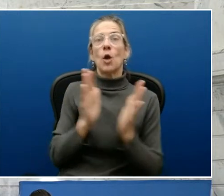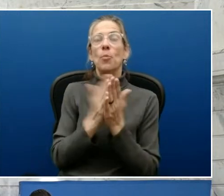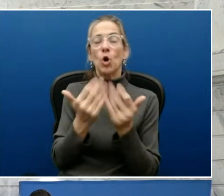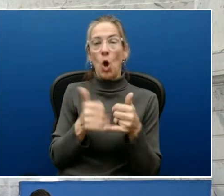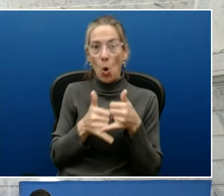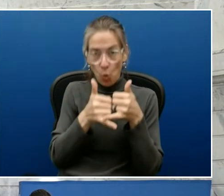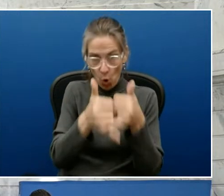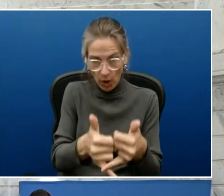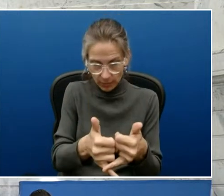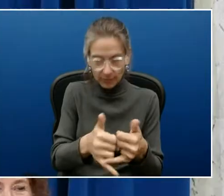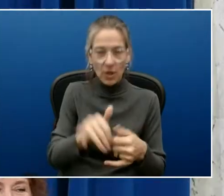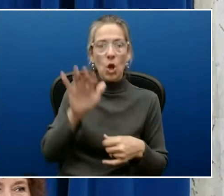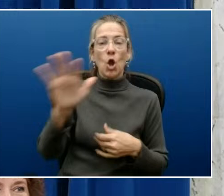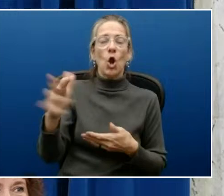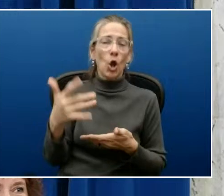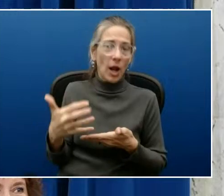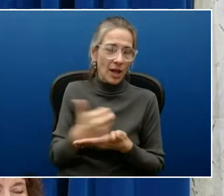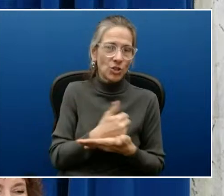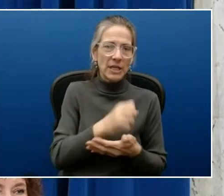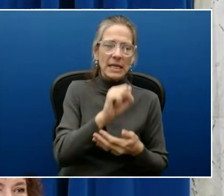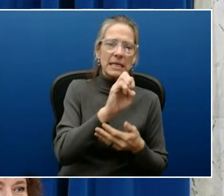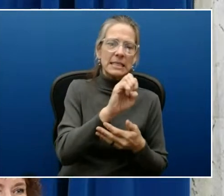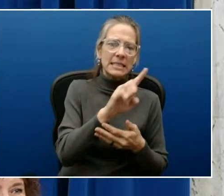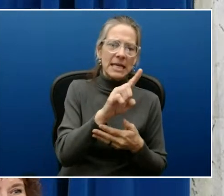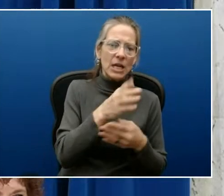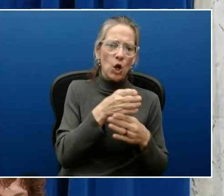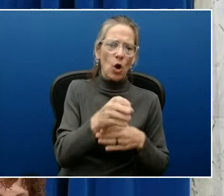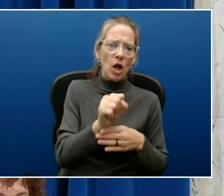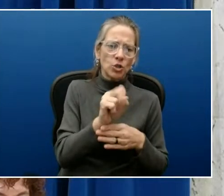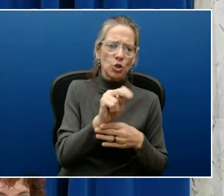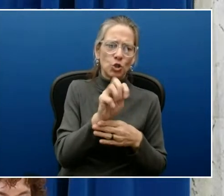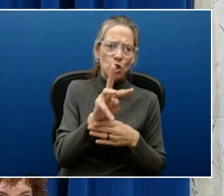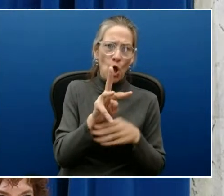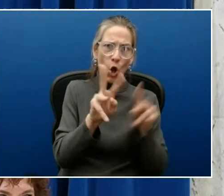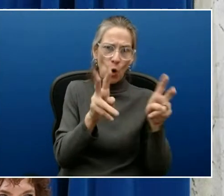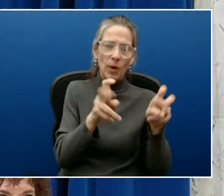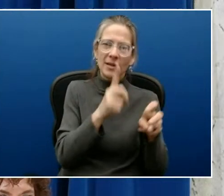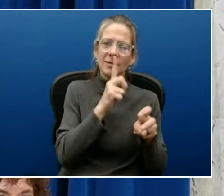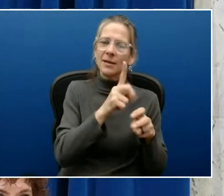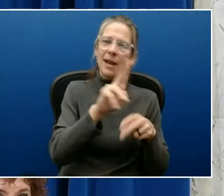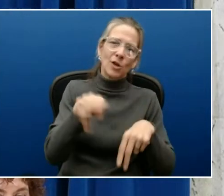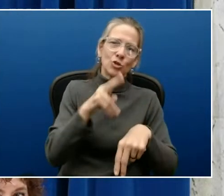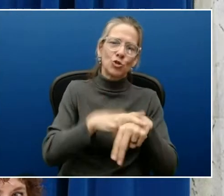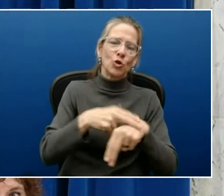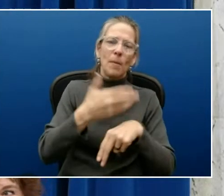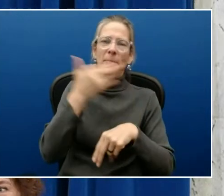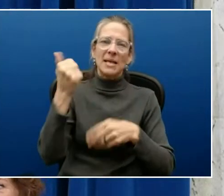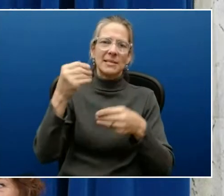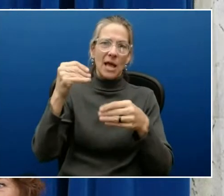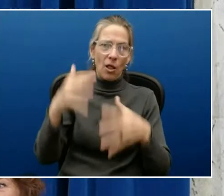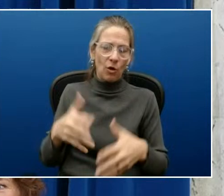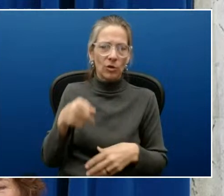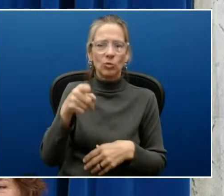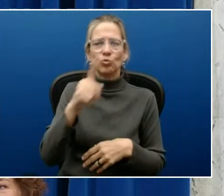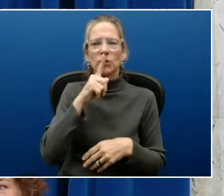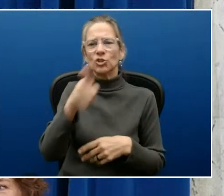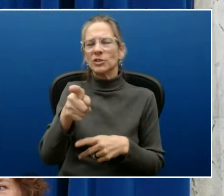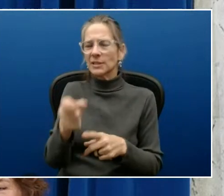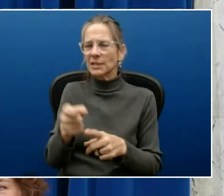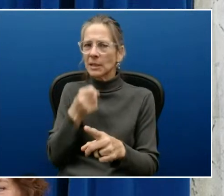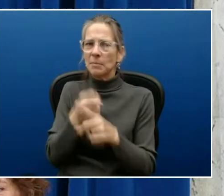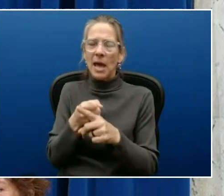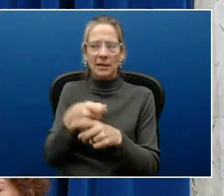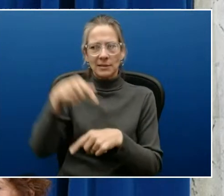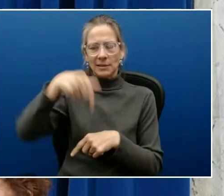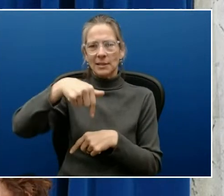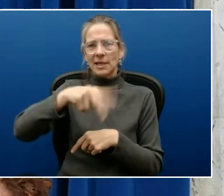Seed Across Snow, became a national bestseller. Kathleen has made a real impact on the Commonwealth's rich literary community